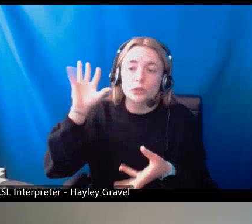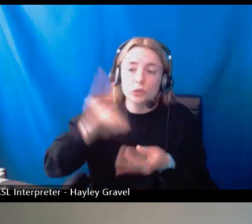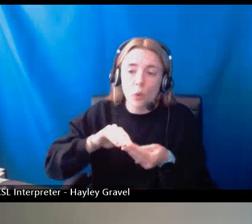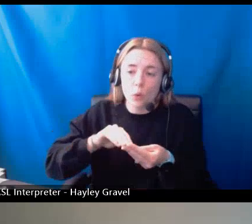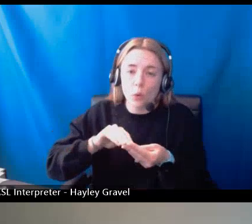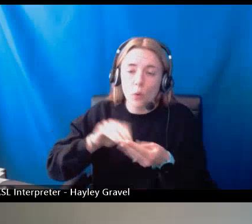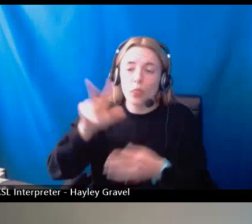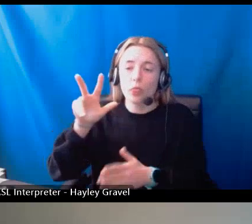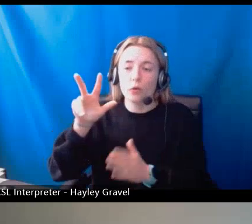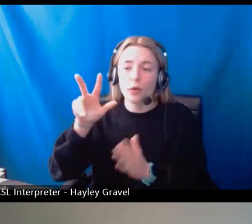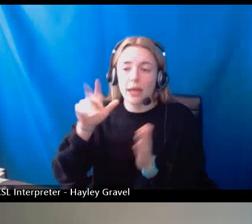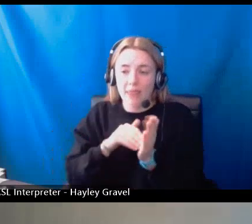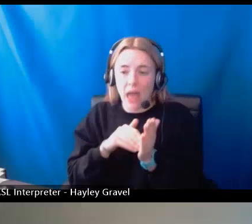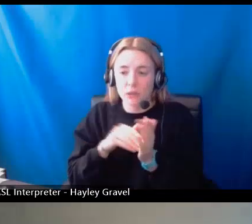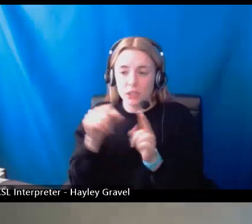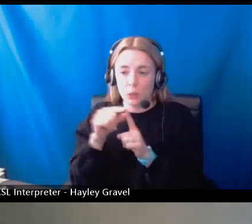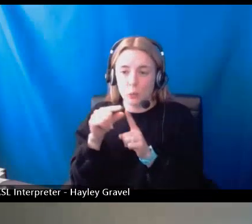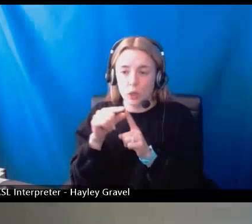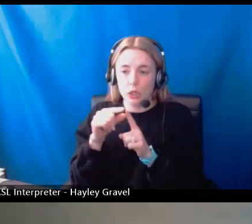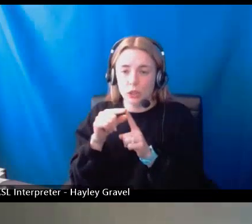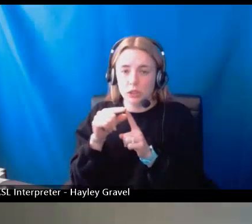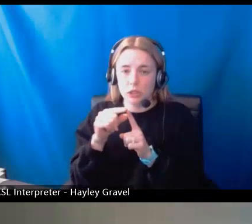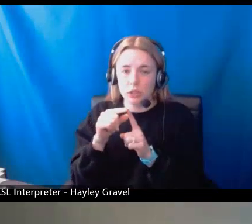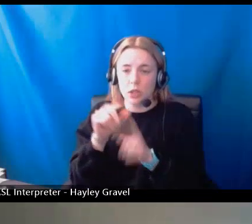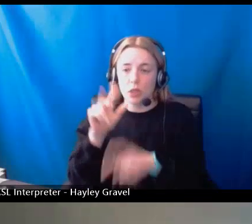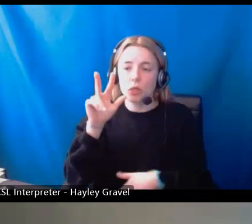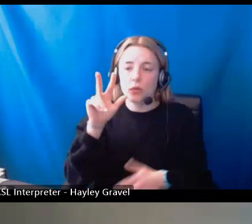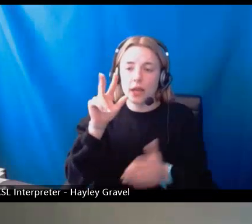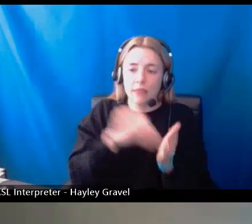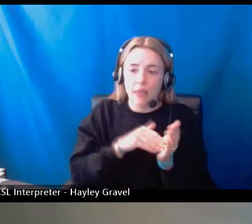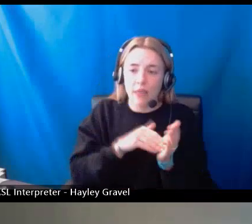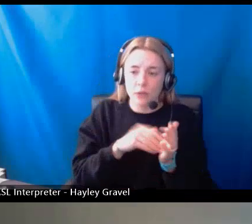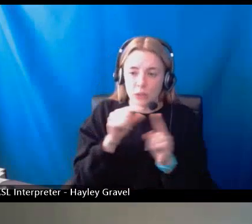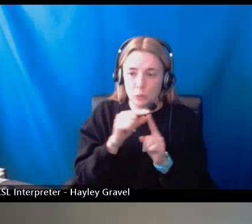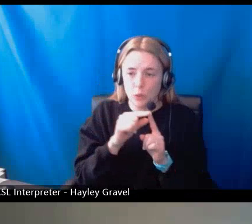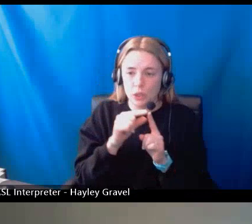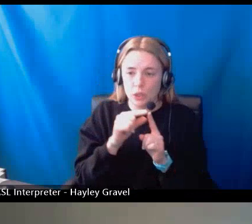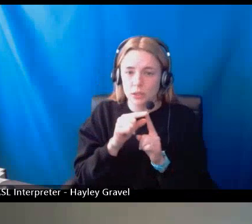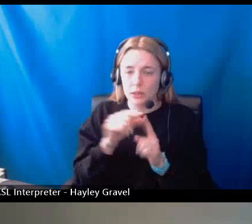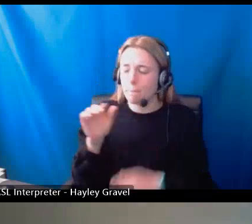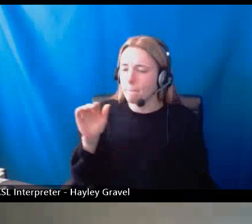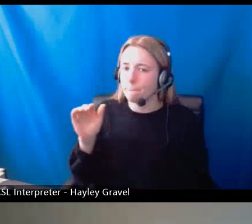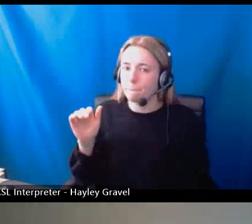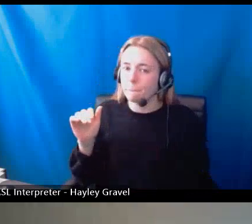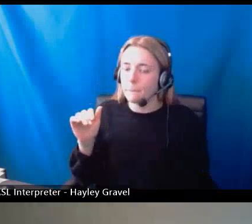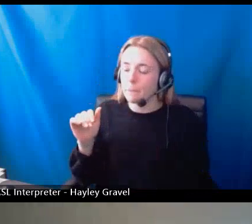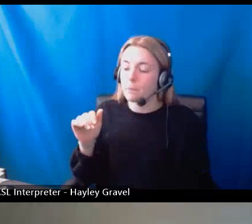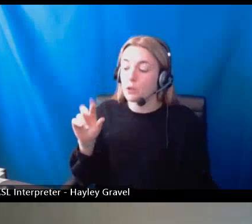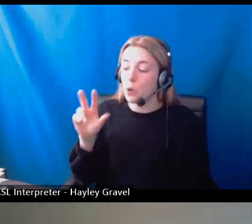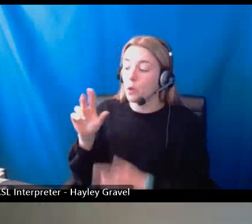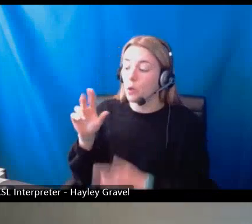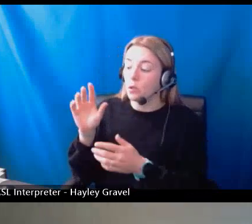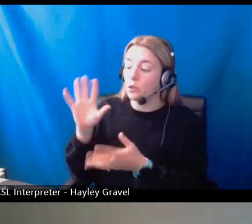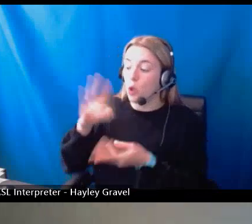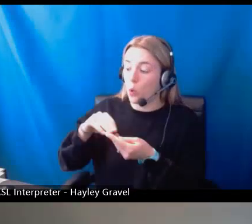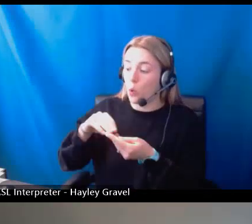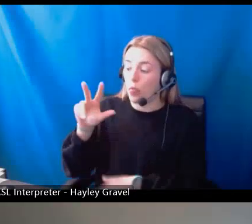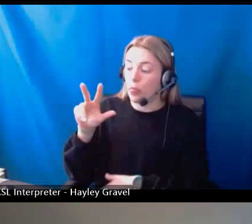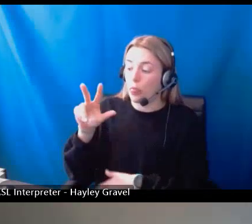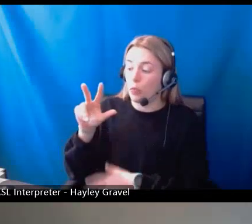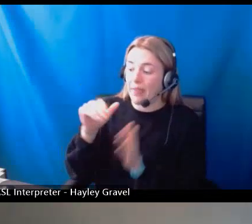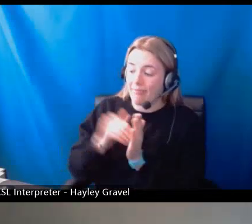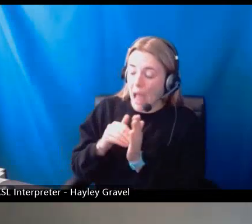Professor, I think Yes. I might be. I don't know if I'm the only one confused, but so you need 3,000 words in